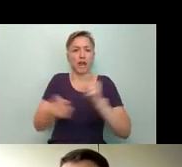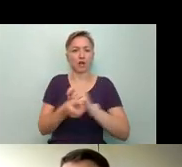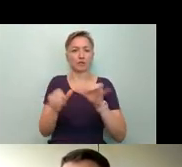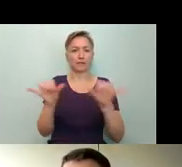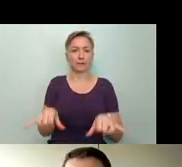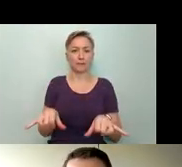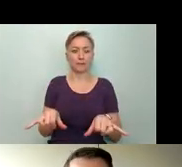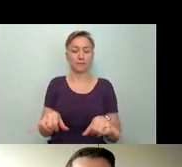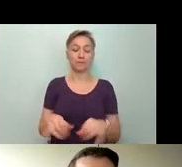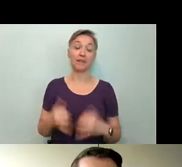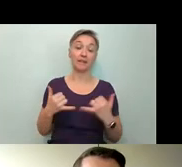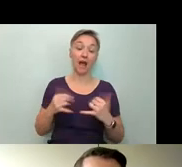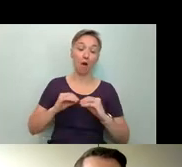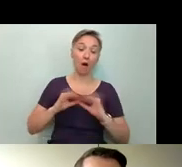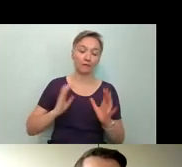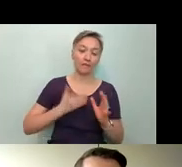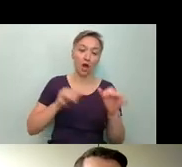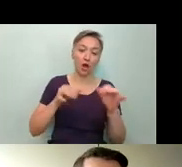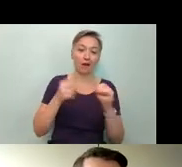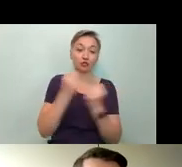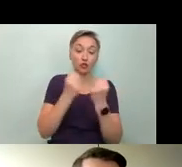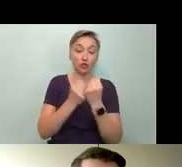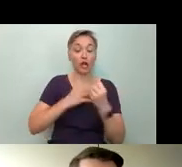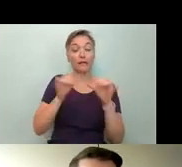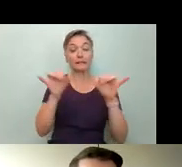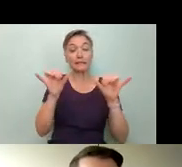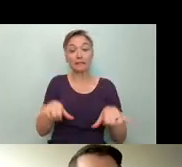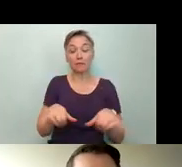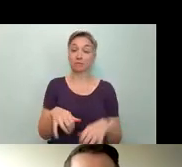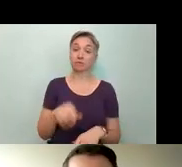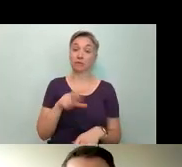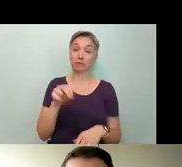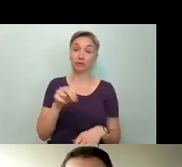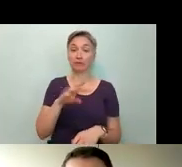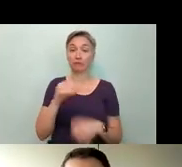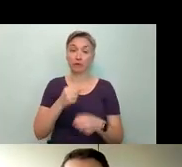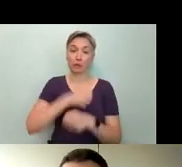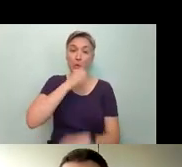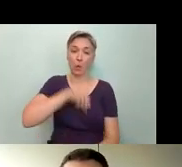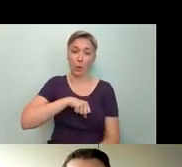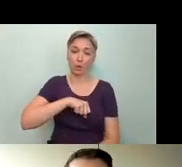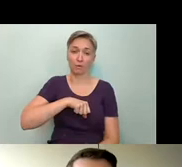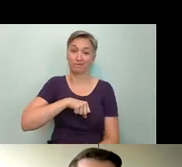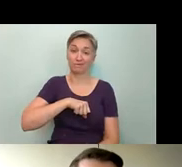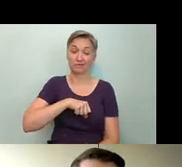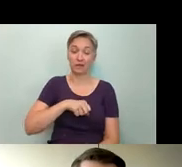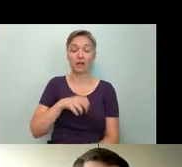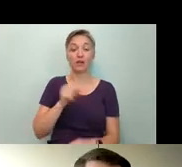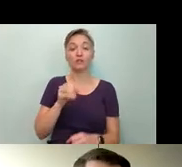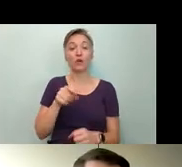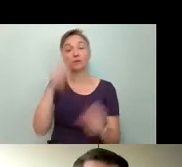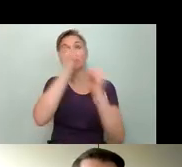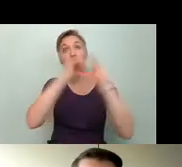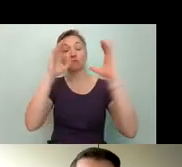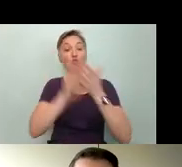structure that is several decades old, and with that comes some challenges. So when you think about the university or even the